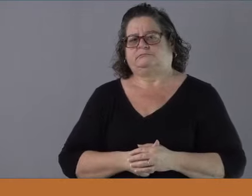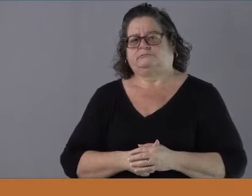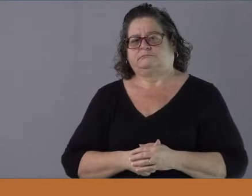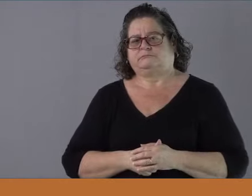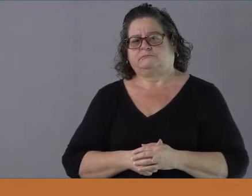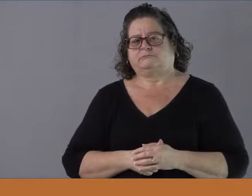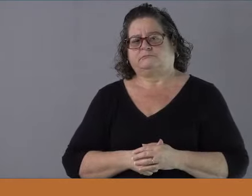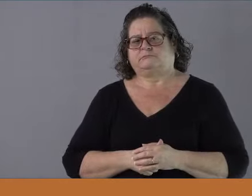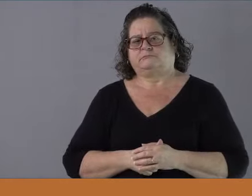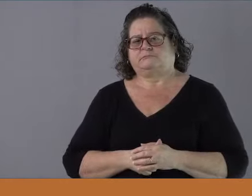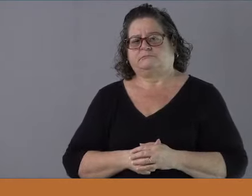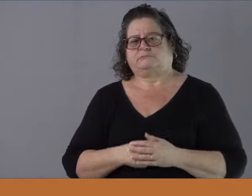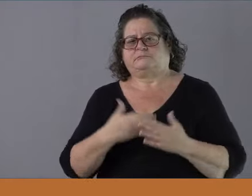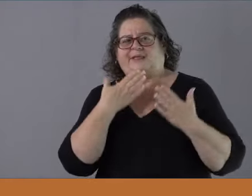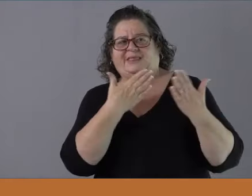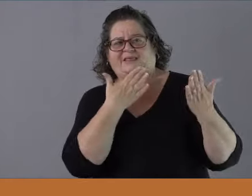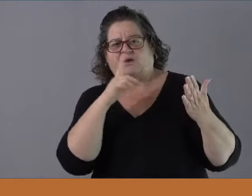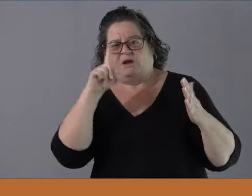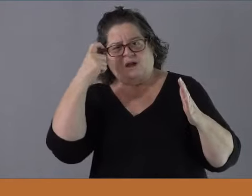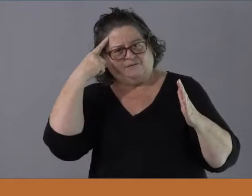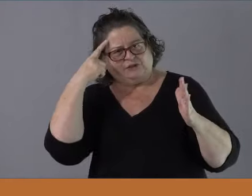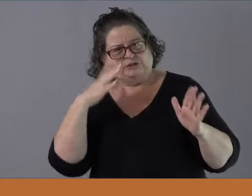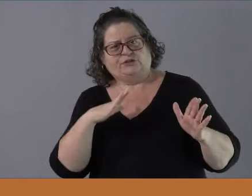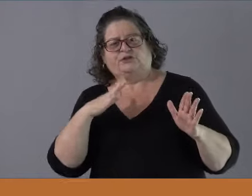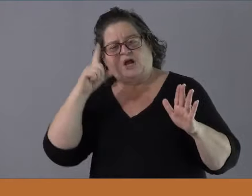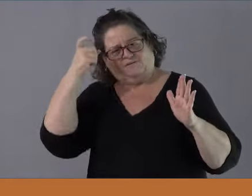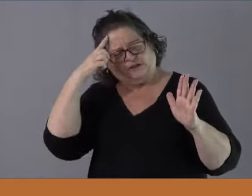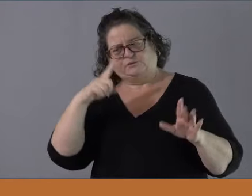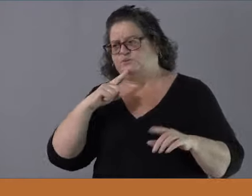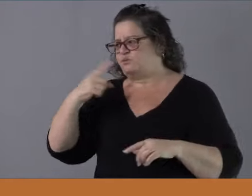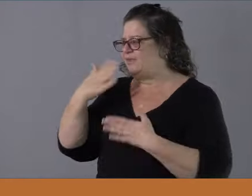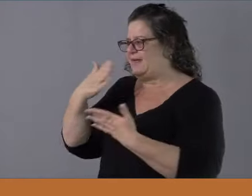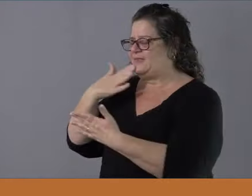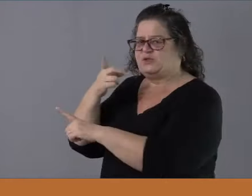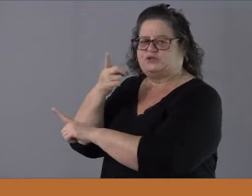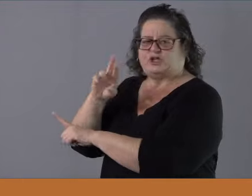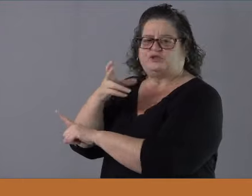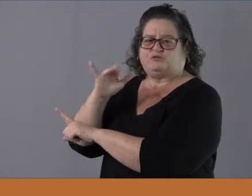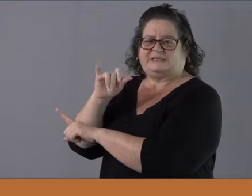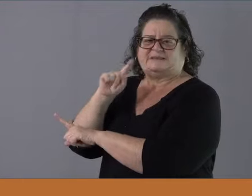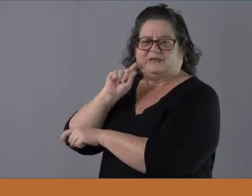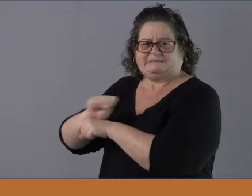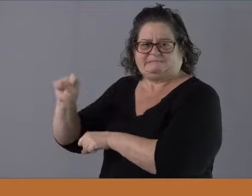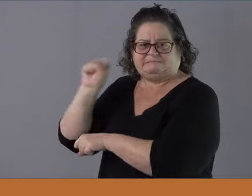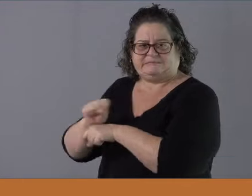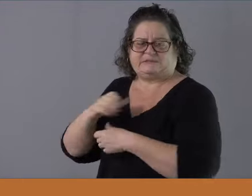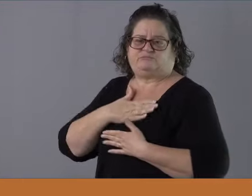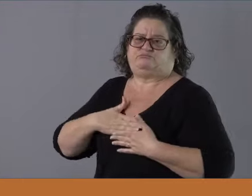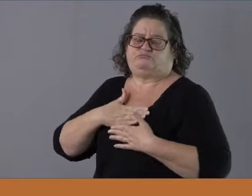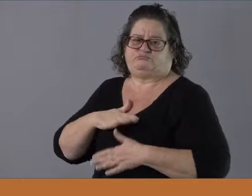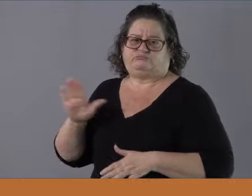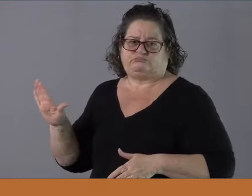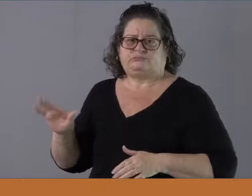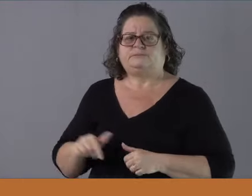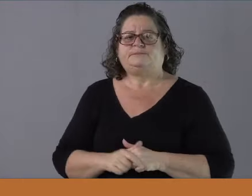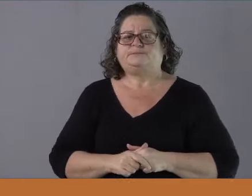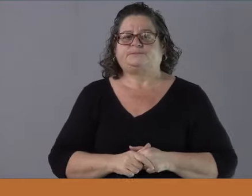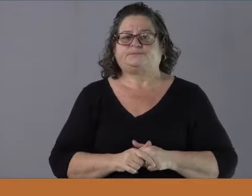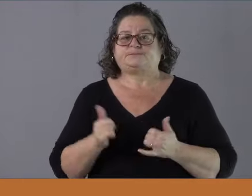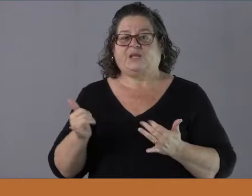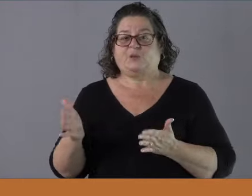is grateful. And now to Major General Mick McGuire for an update on the Guard and the Department for Emergency and Military